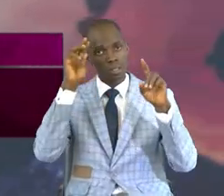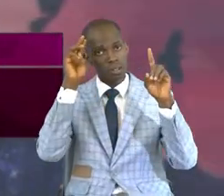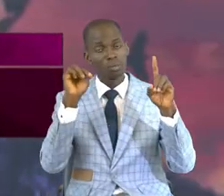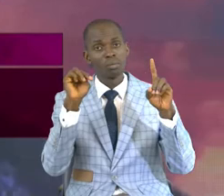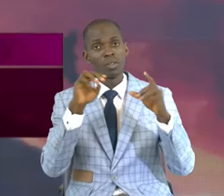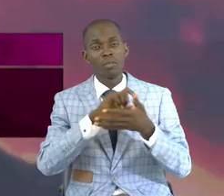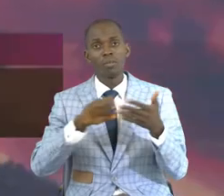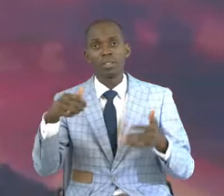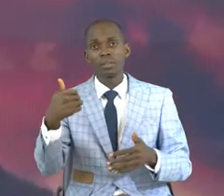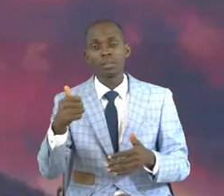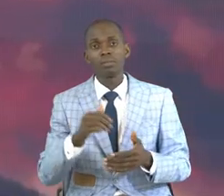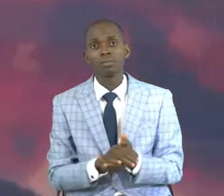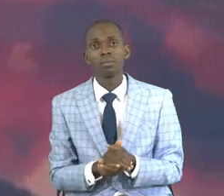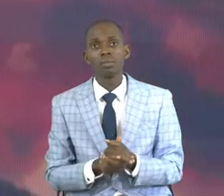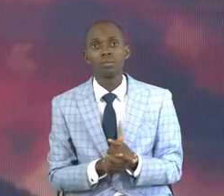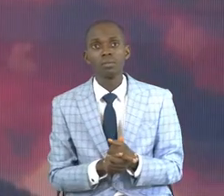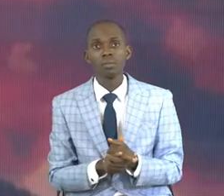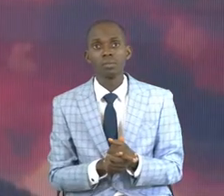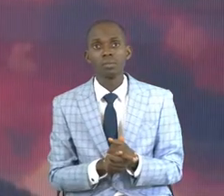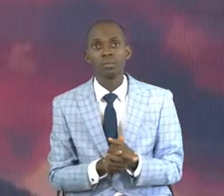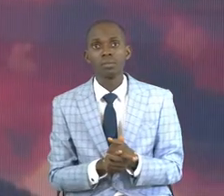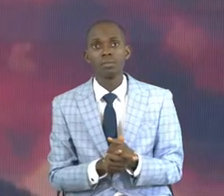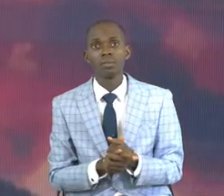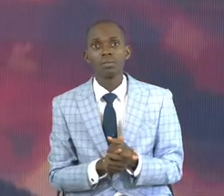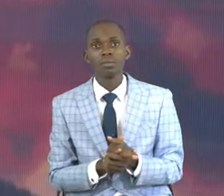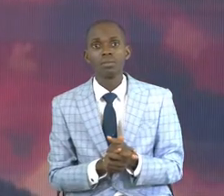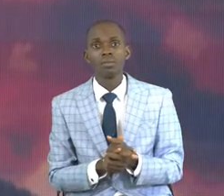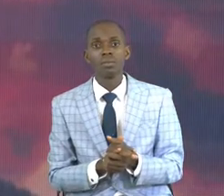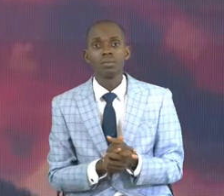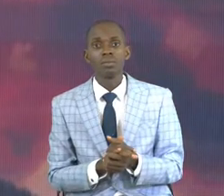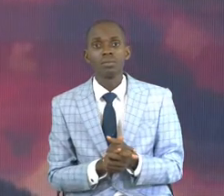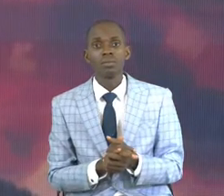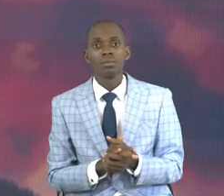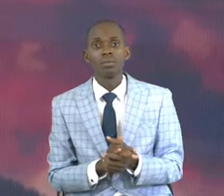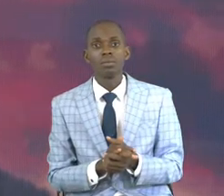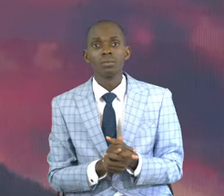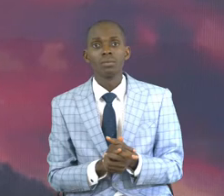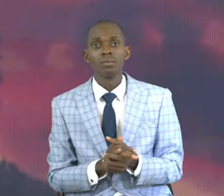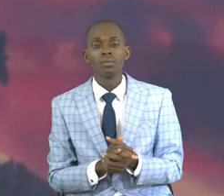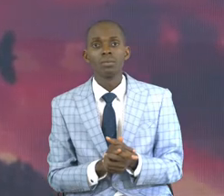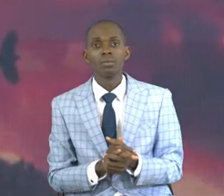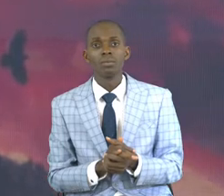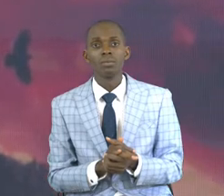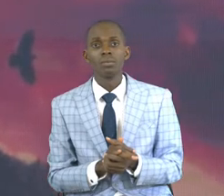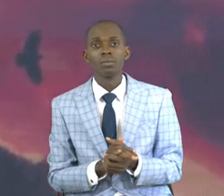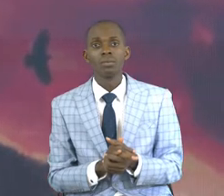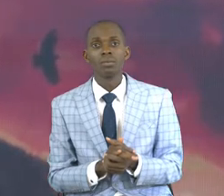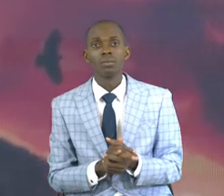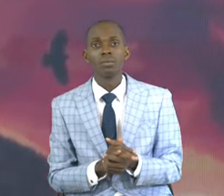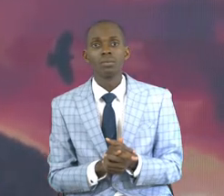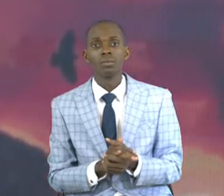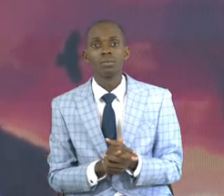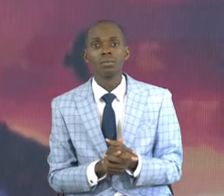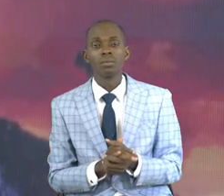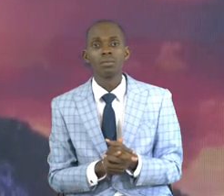says, for in that he died unto sin once. But in